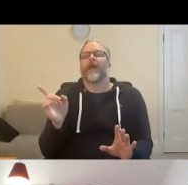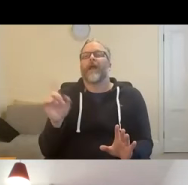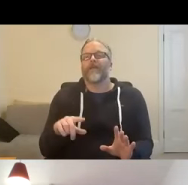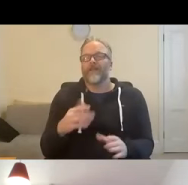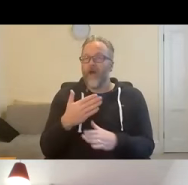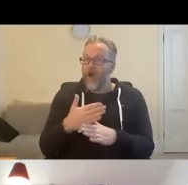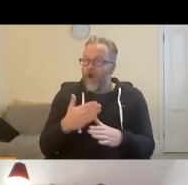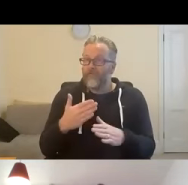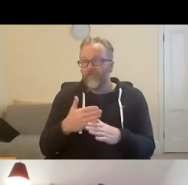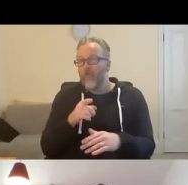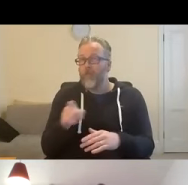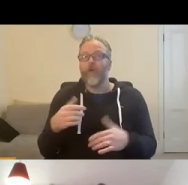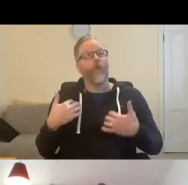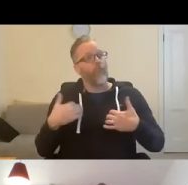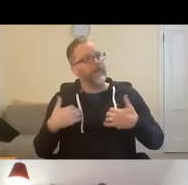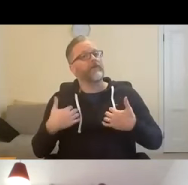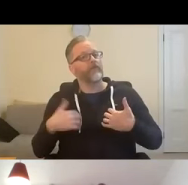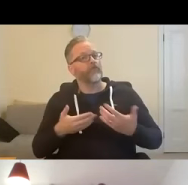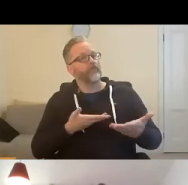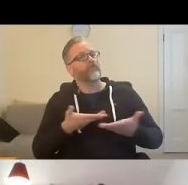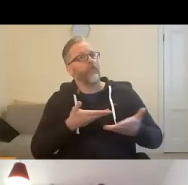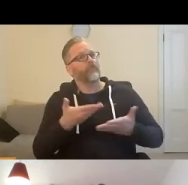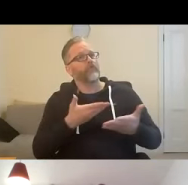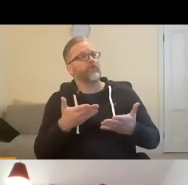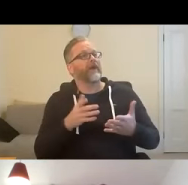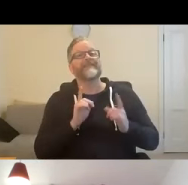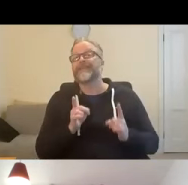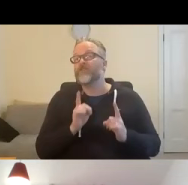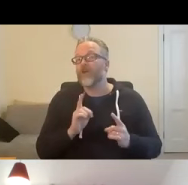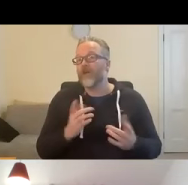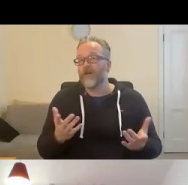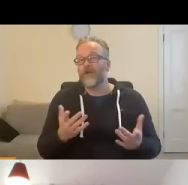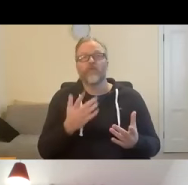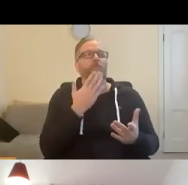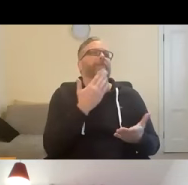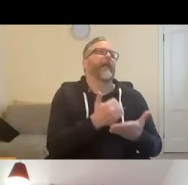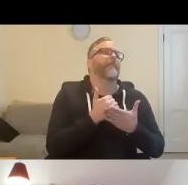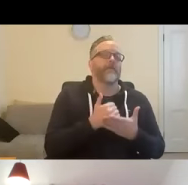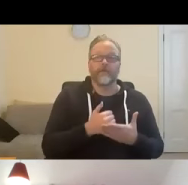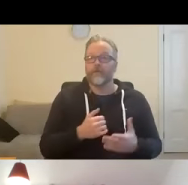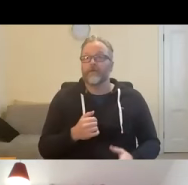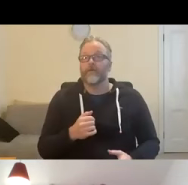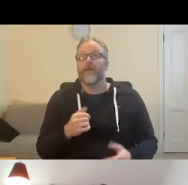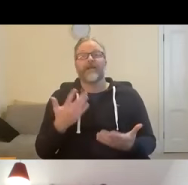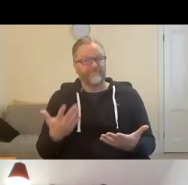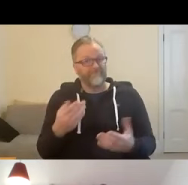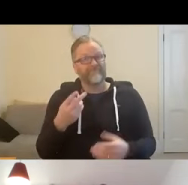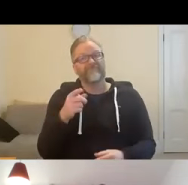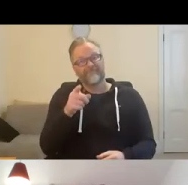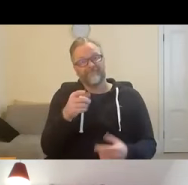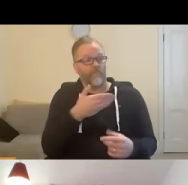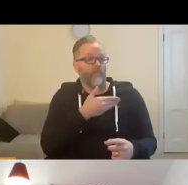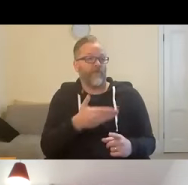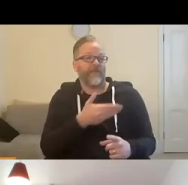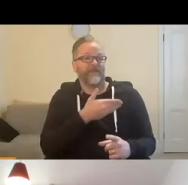half actually willing to speak to a teacher for support. And then within the